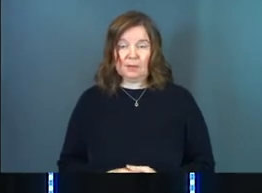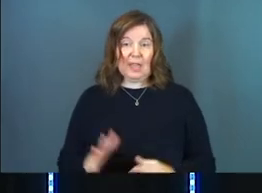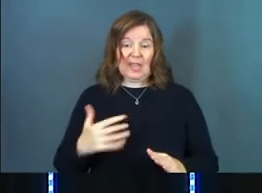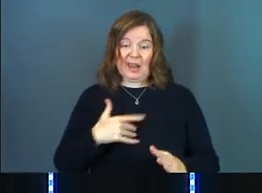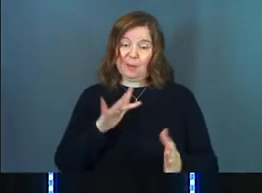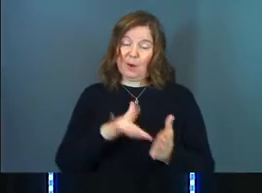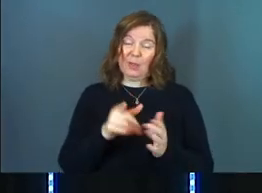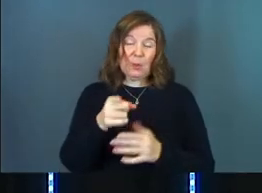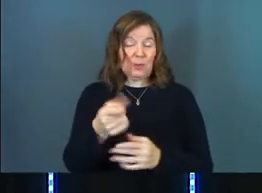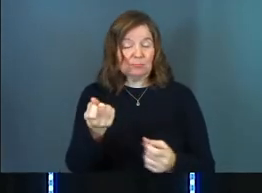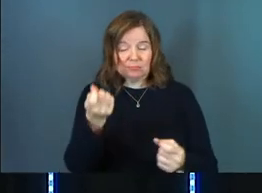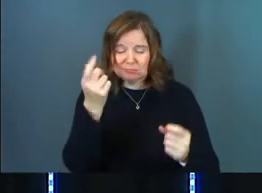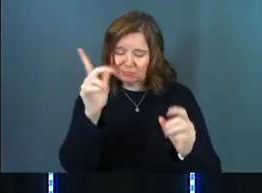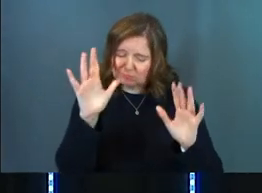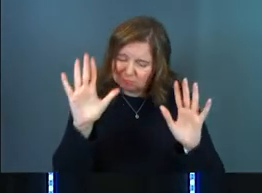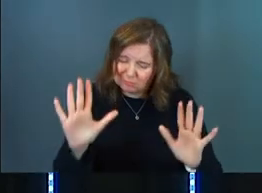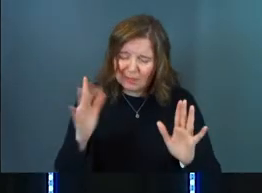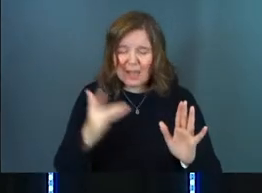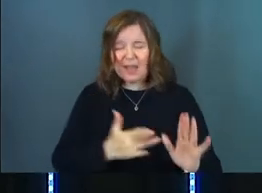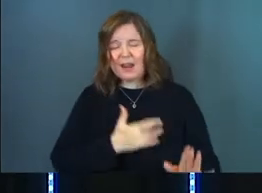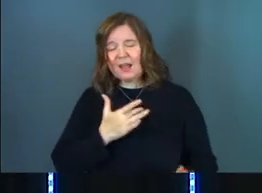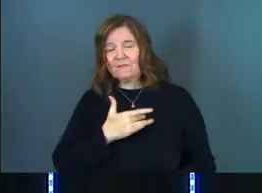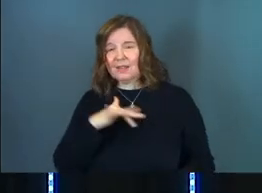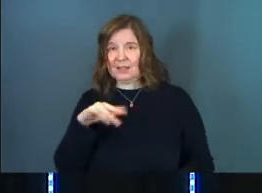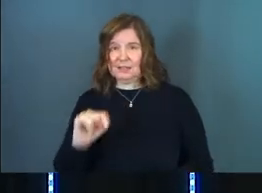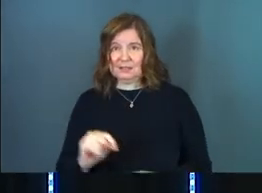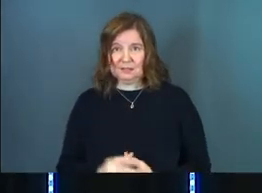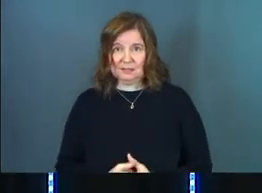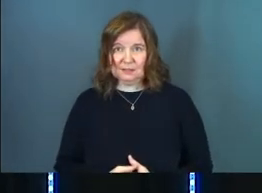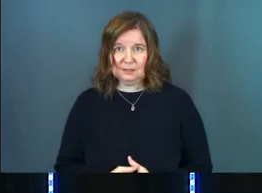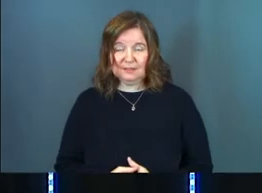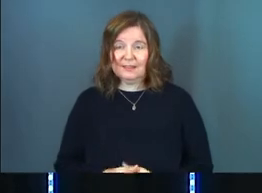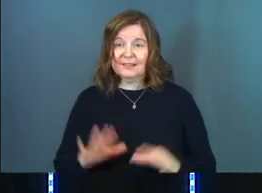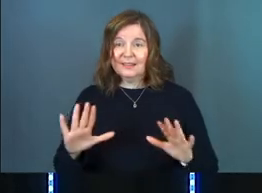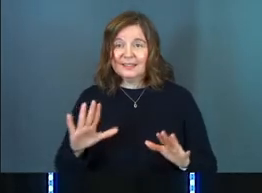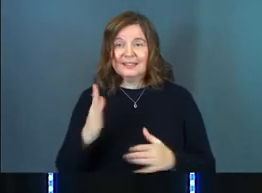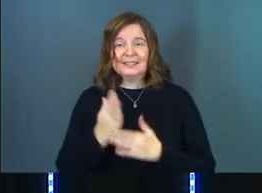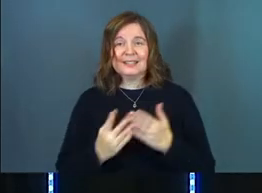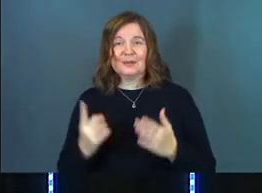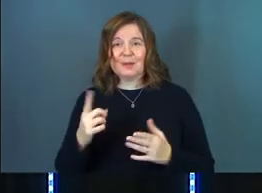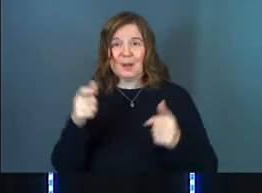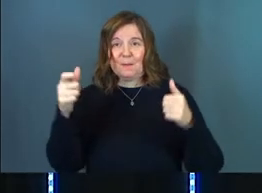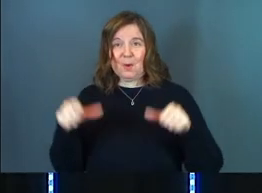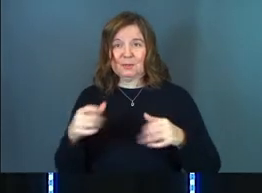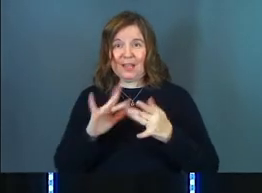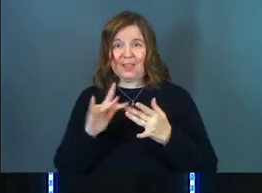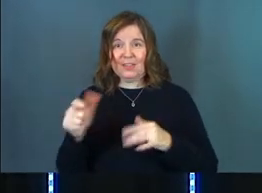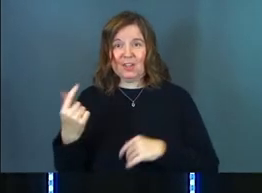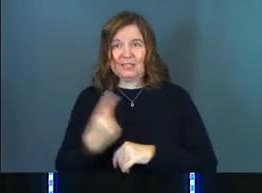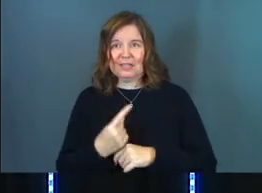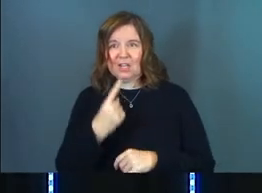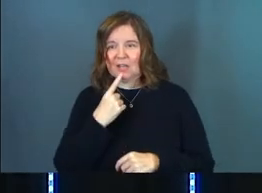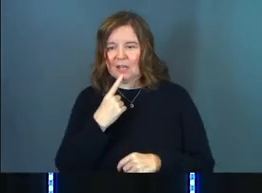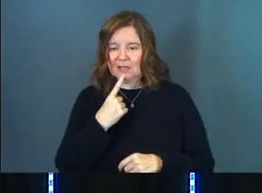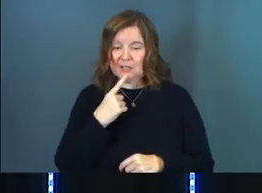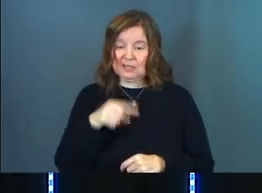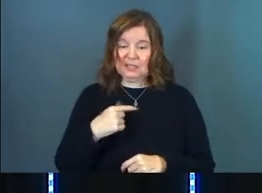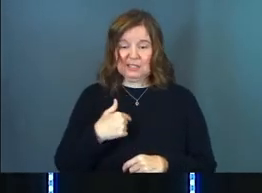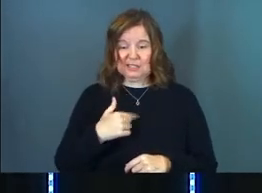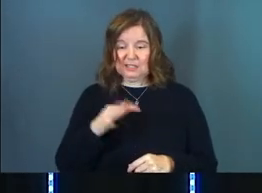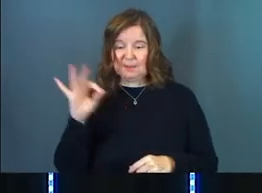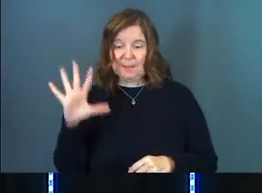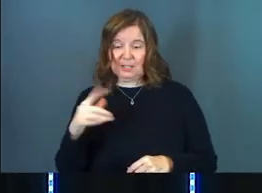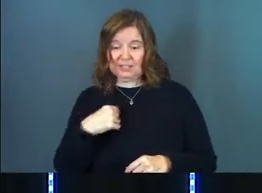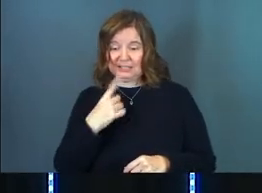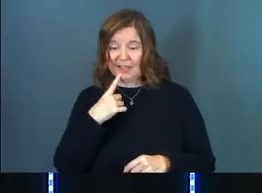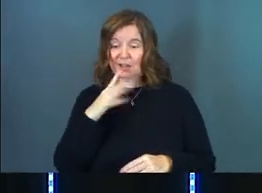Oh, and I'm right there with you. And I feel it. Somebody posted online the other day. They're like, this is this